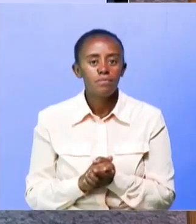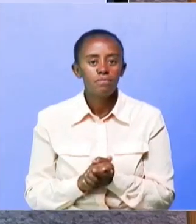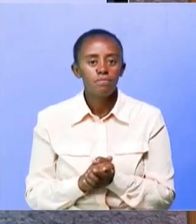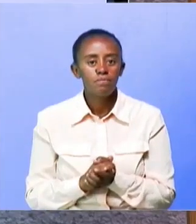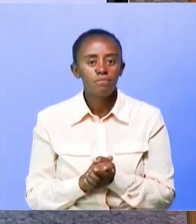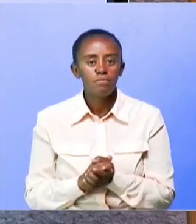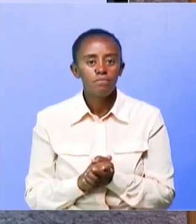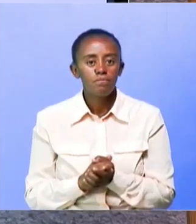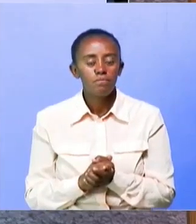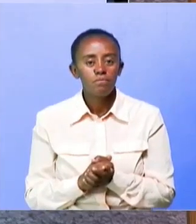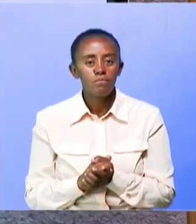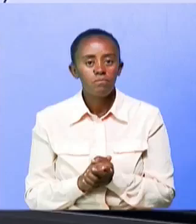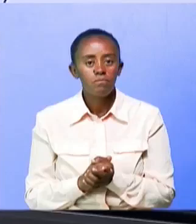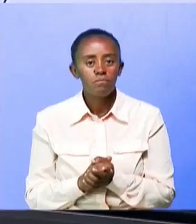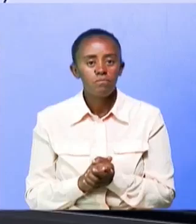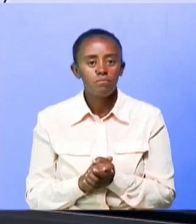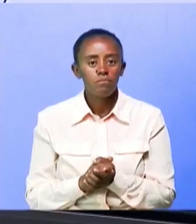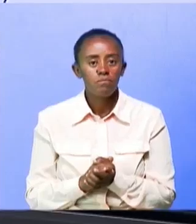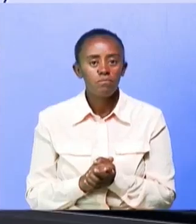Sure.